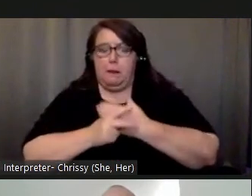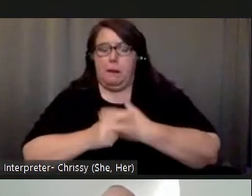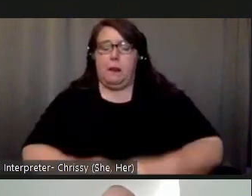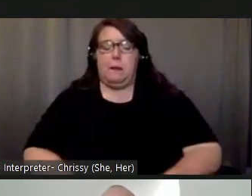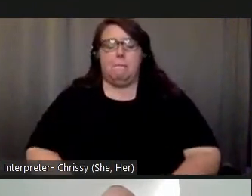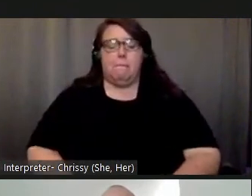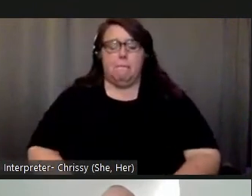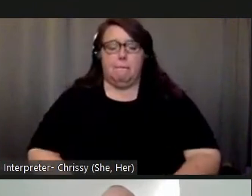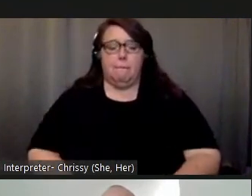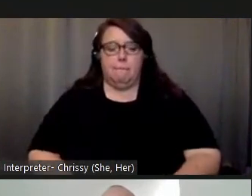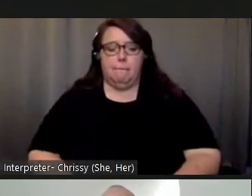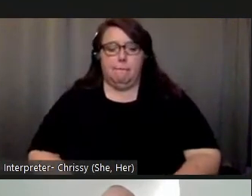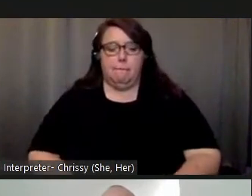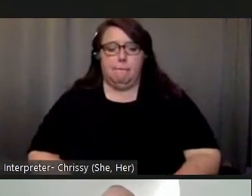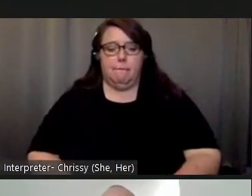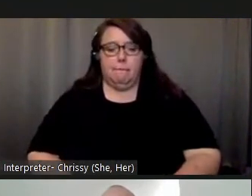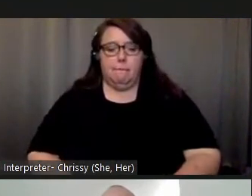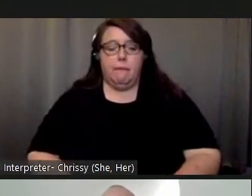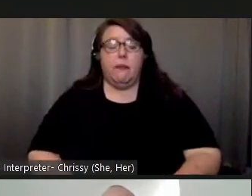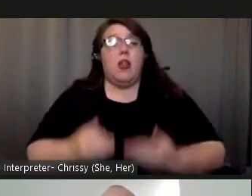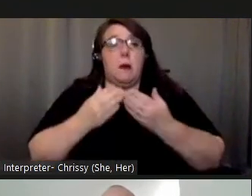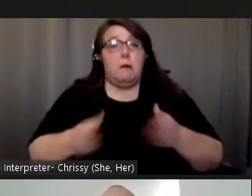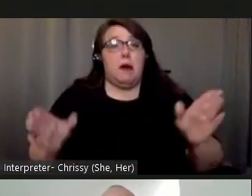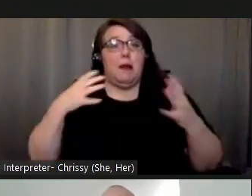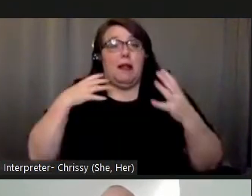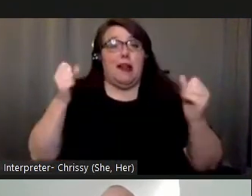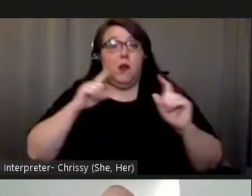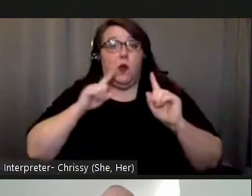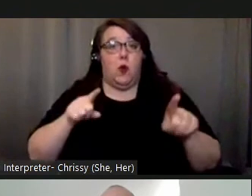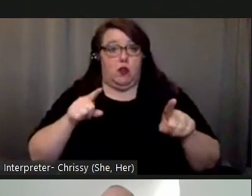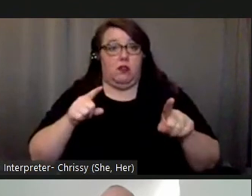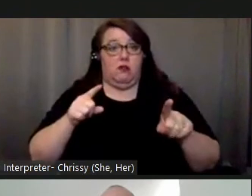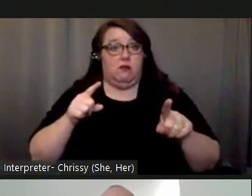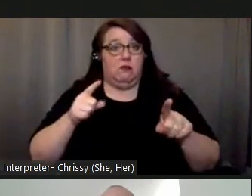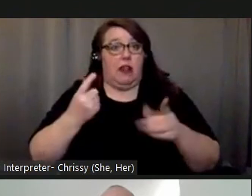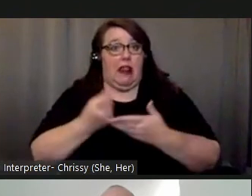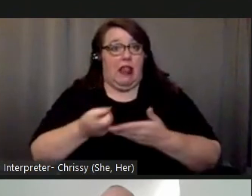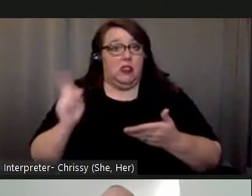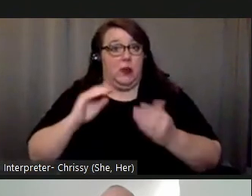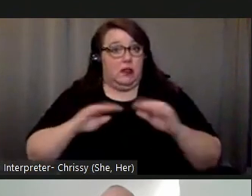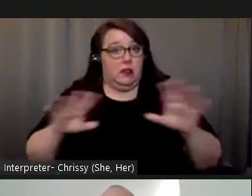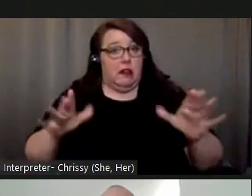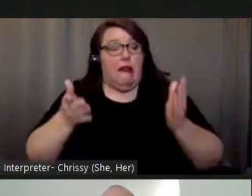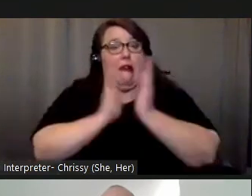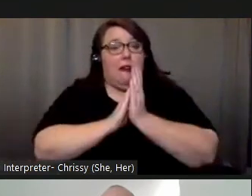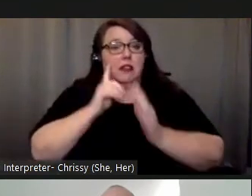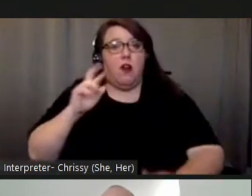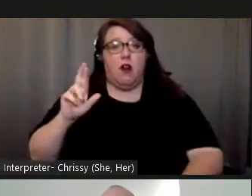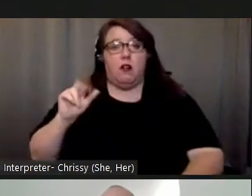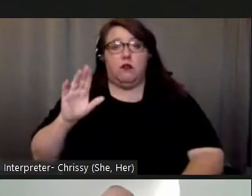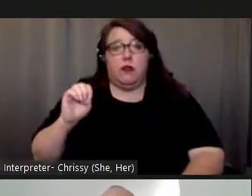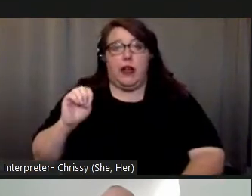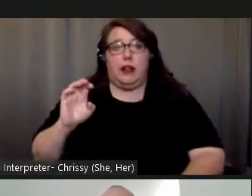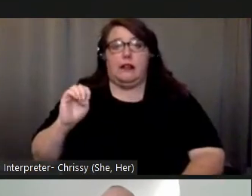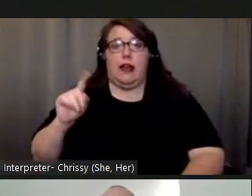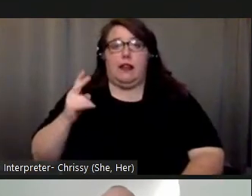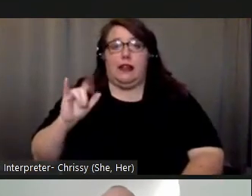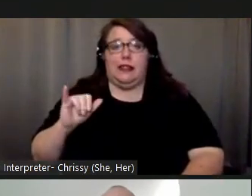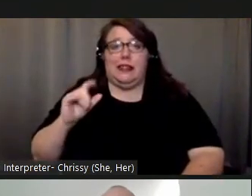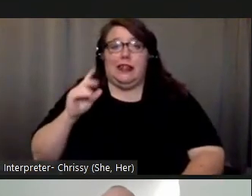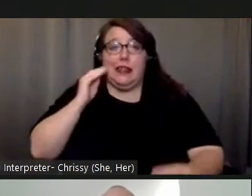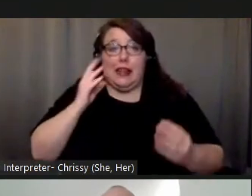we executed a public health order last week asking for race ethnicity data be provided for anyone